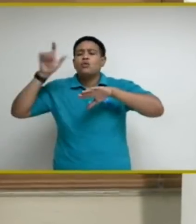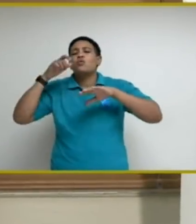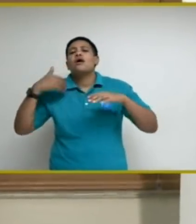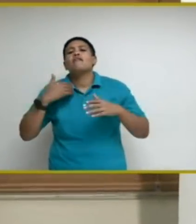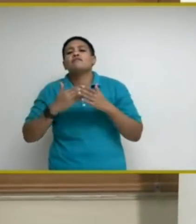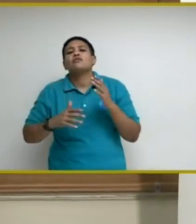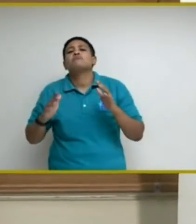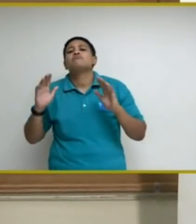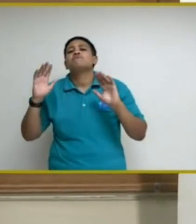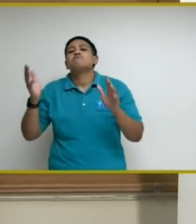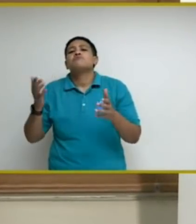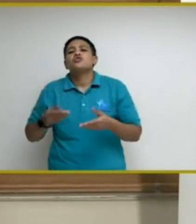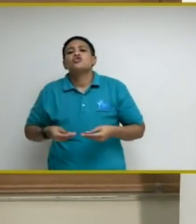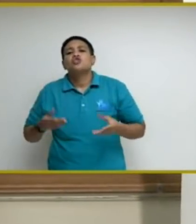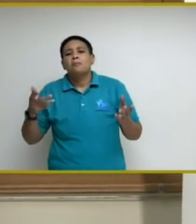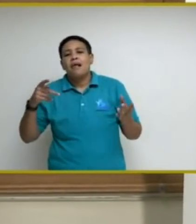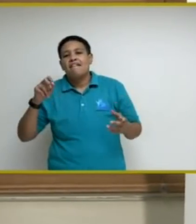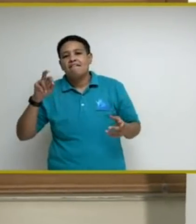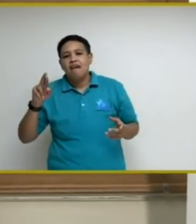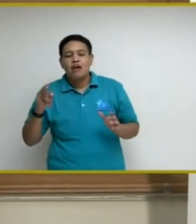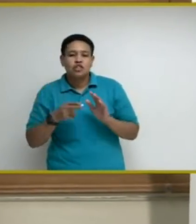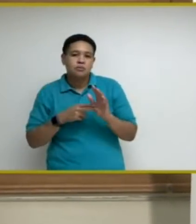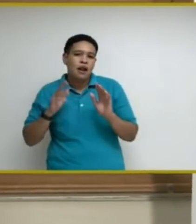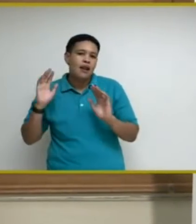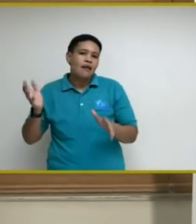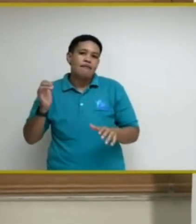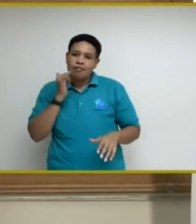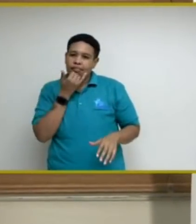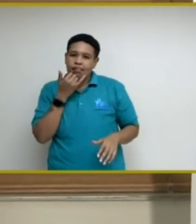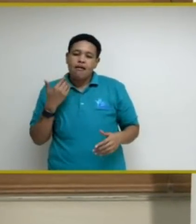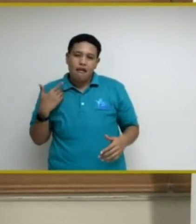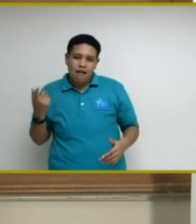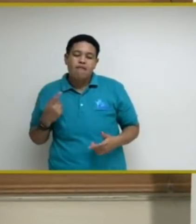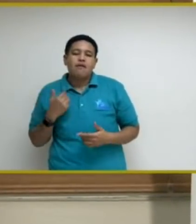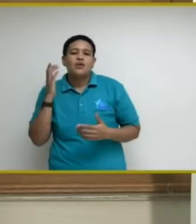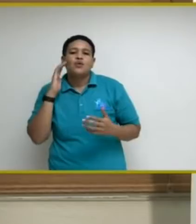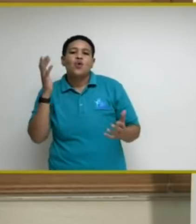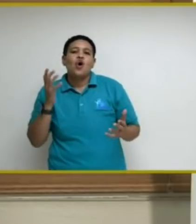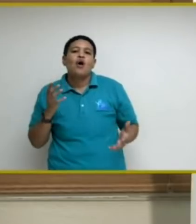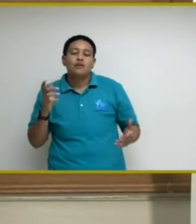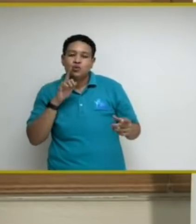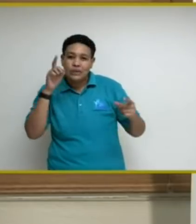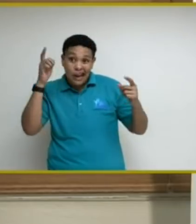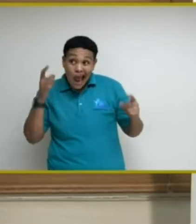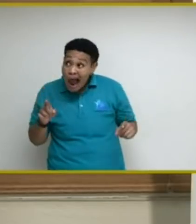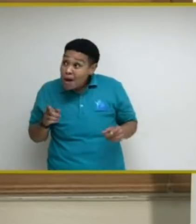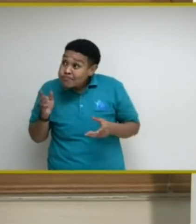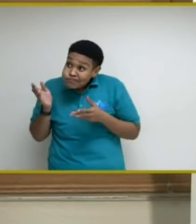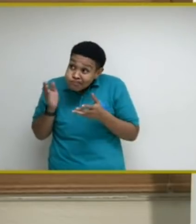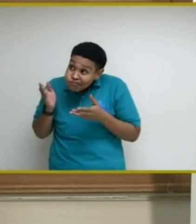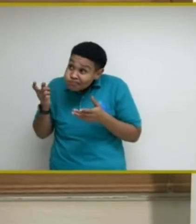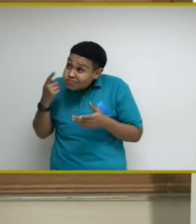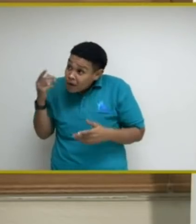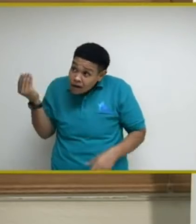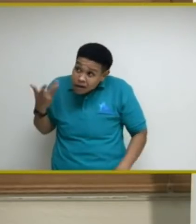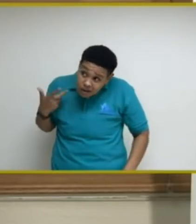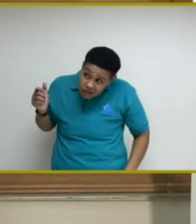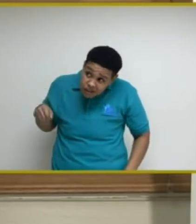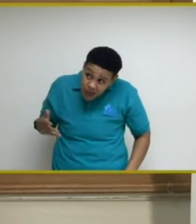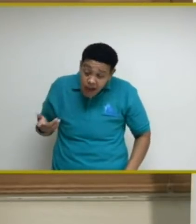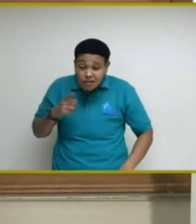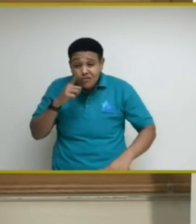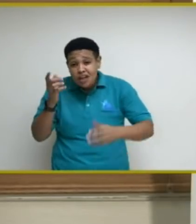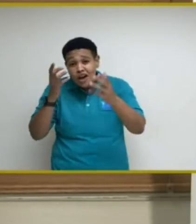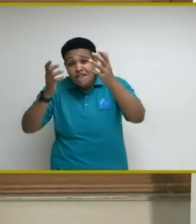some supplies of Pfizer, and I know the conversations were taking place. The conversation